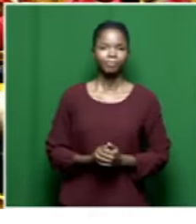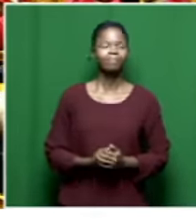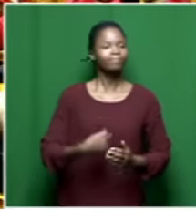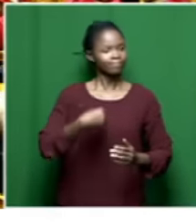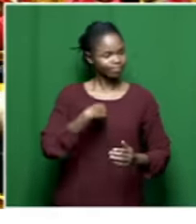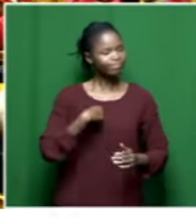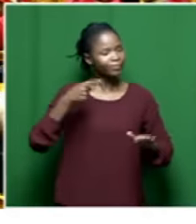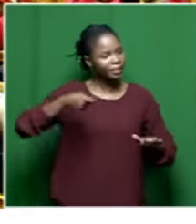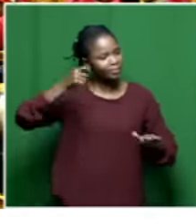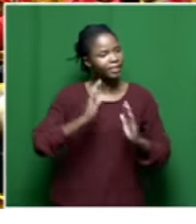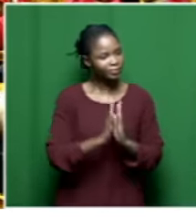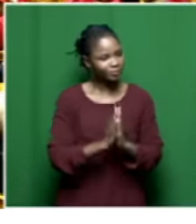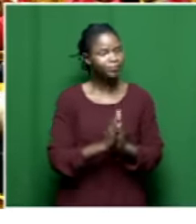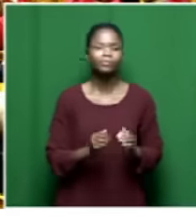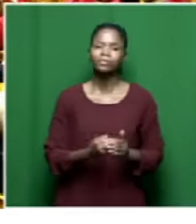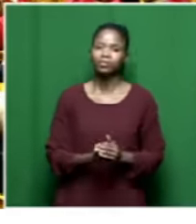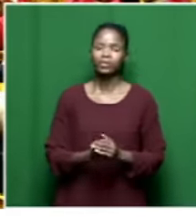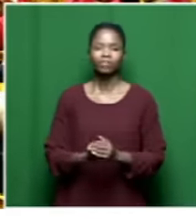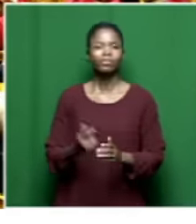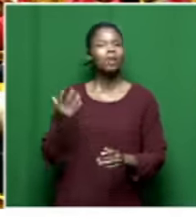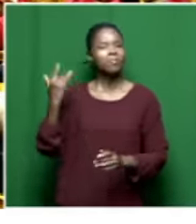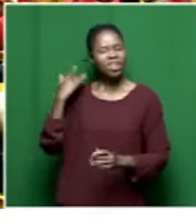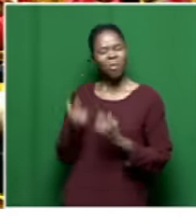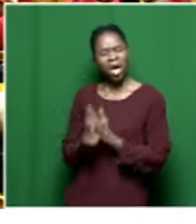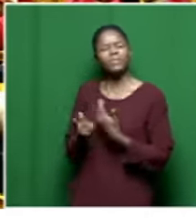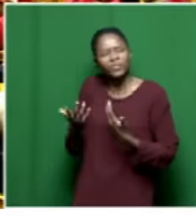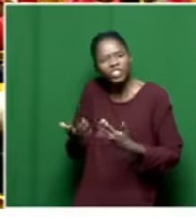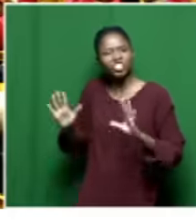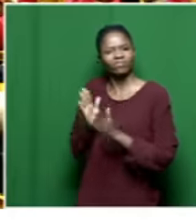Honorable Speaker, we are not going to have a debate on the past tonight.